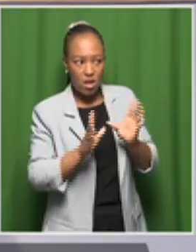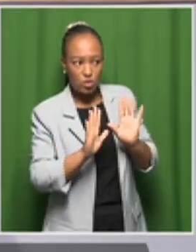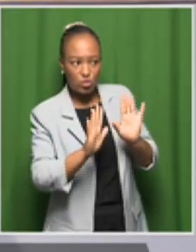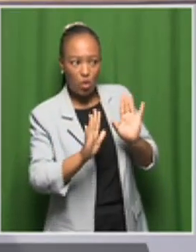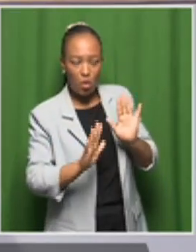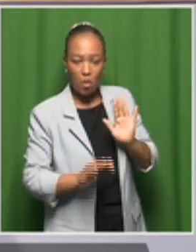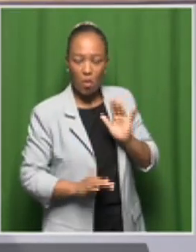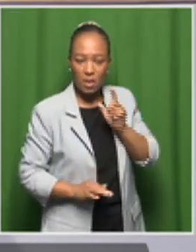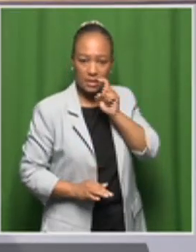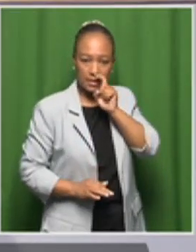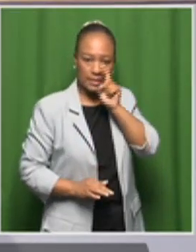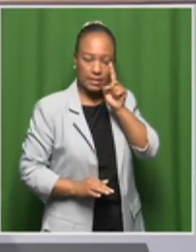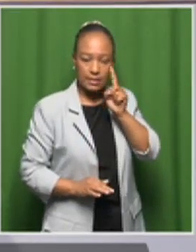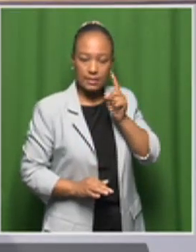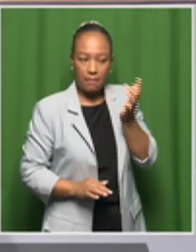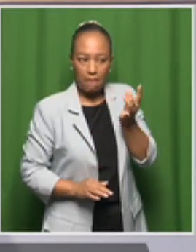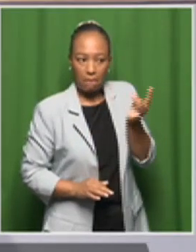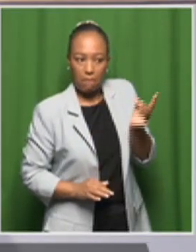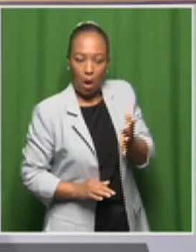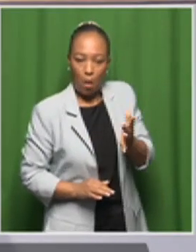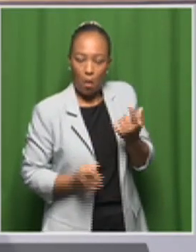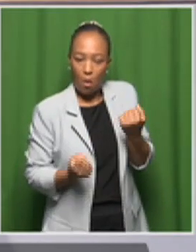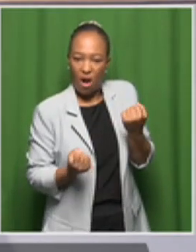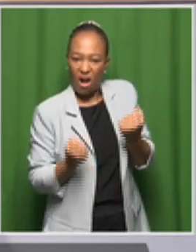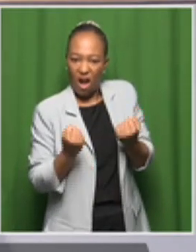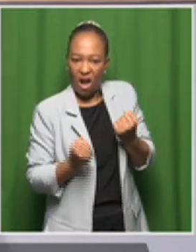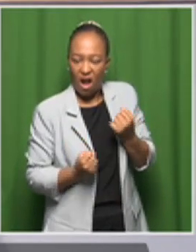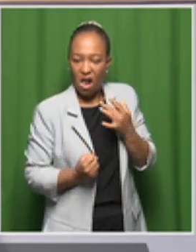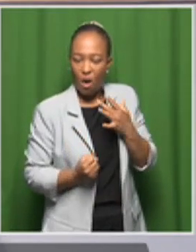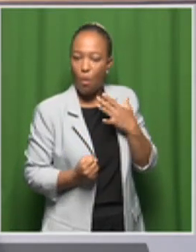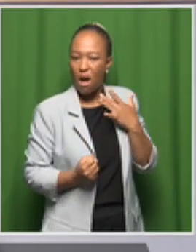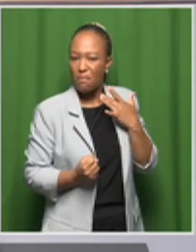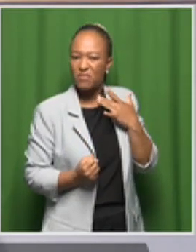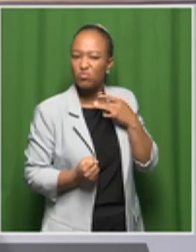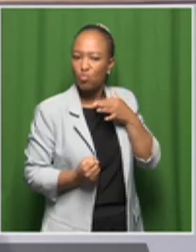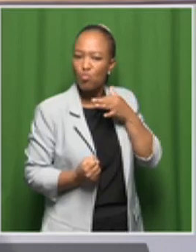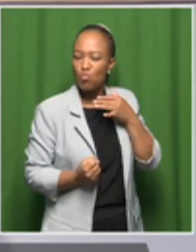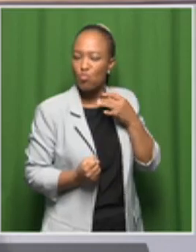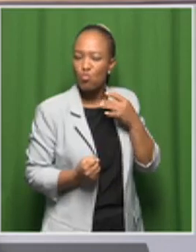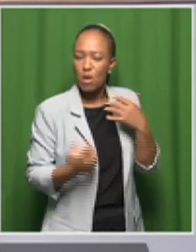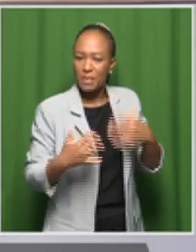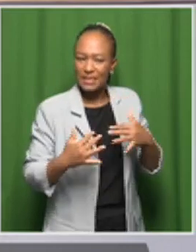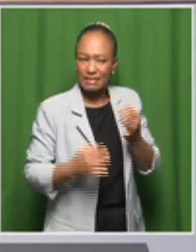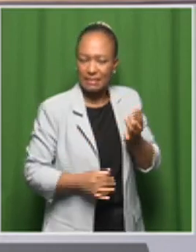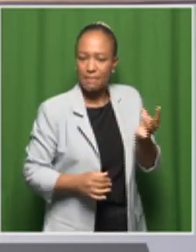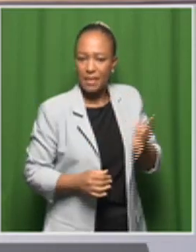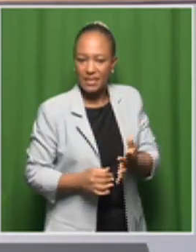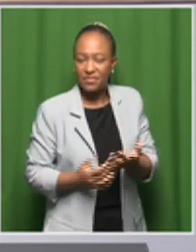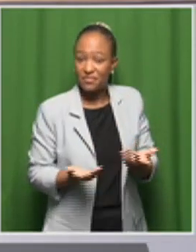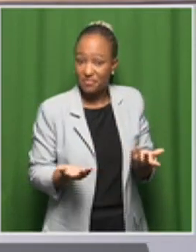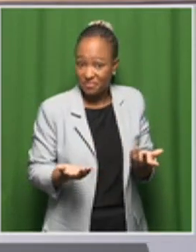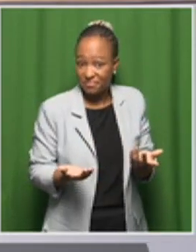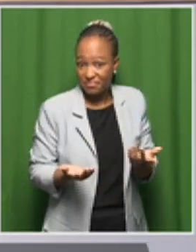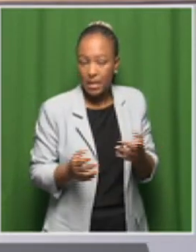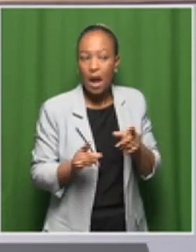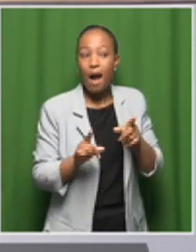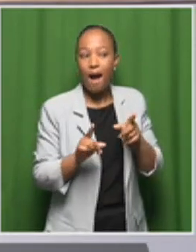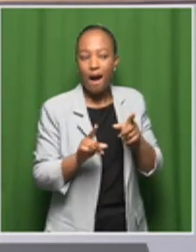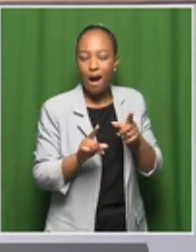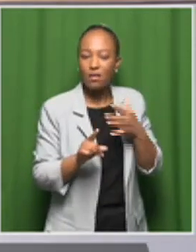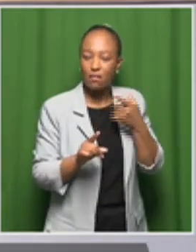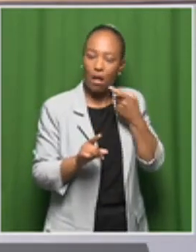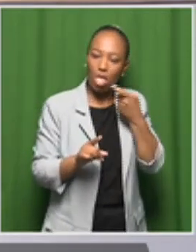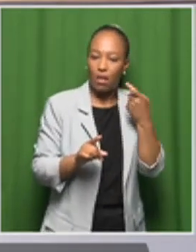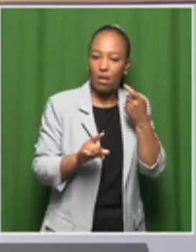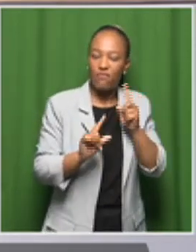doing doing business. It's just marketing. And then overall, what have been your trading in terms of